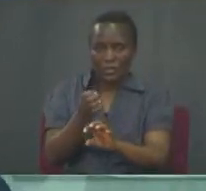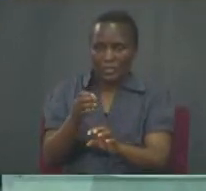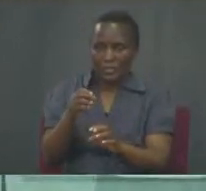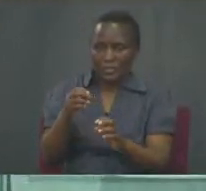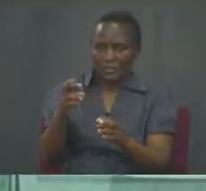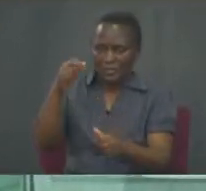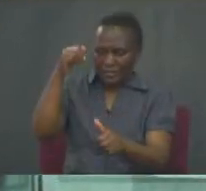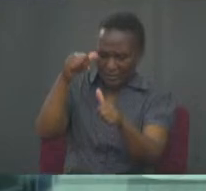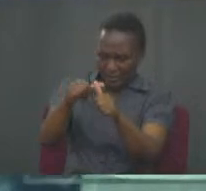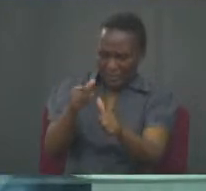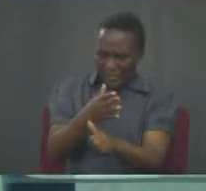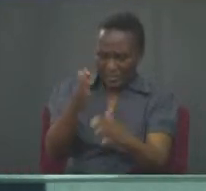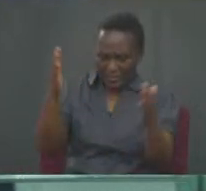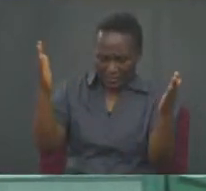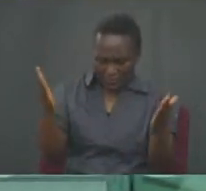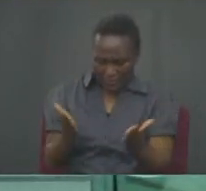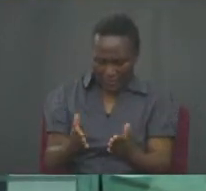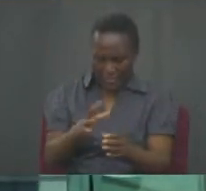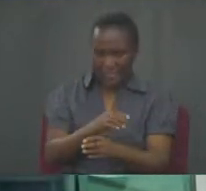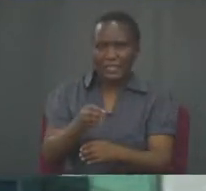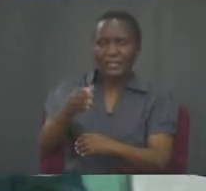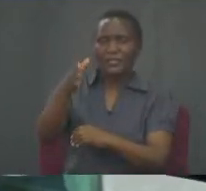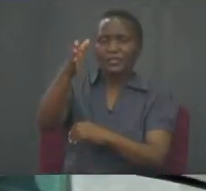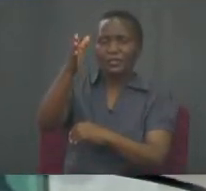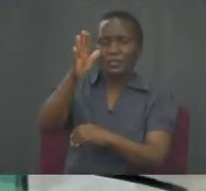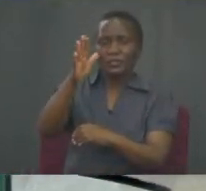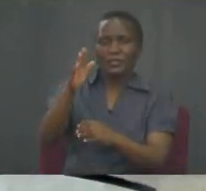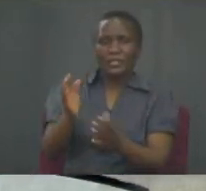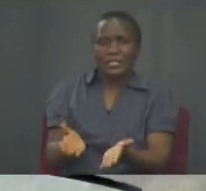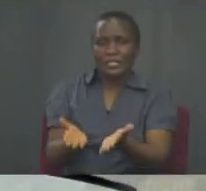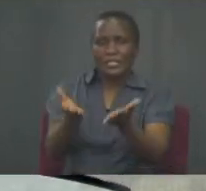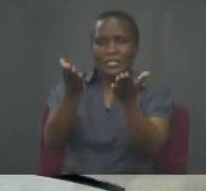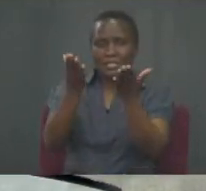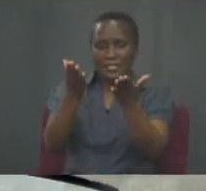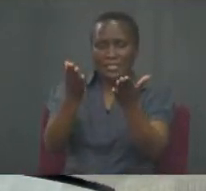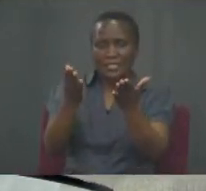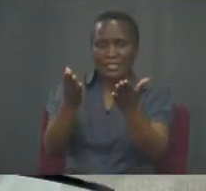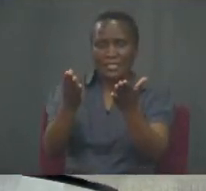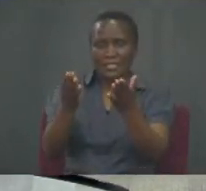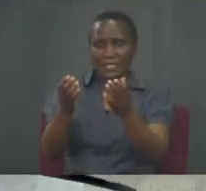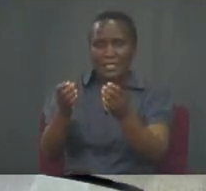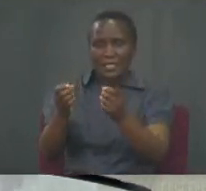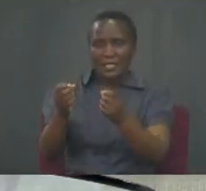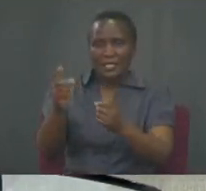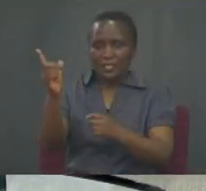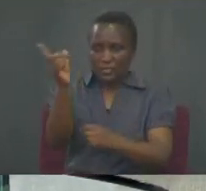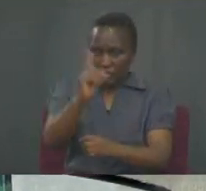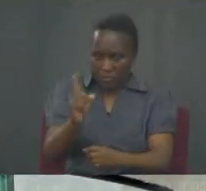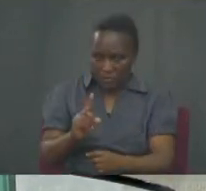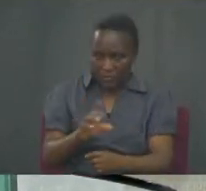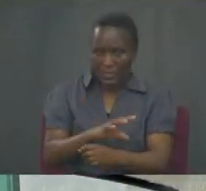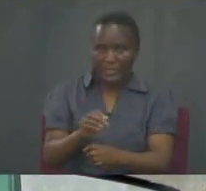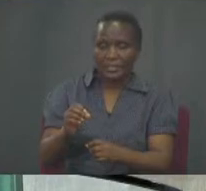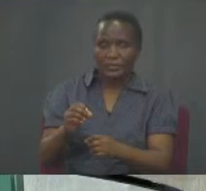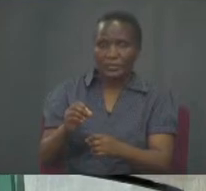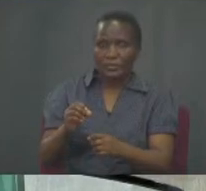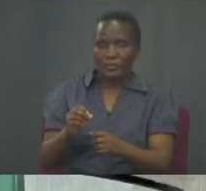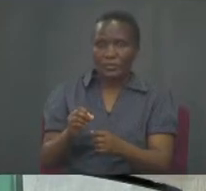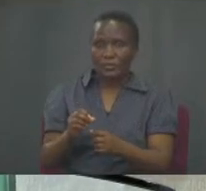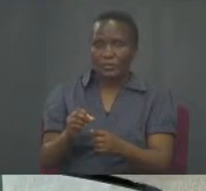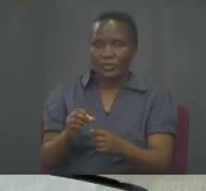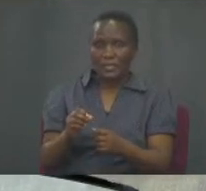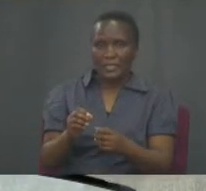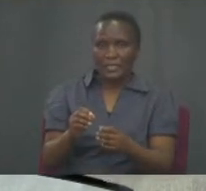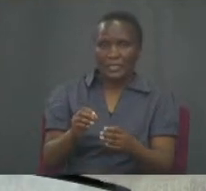okay? And God raises a storm, and the storm wets the clay soil, and it turns into